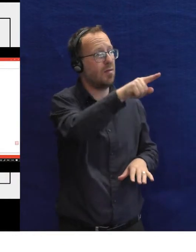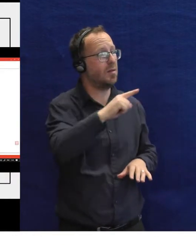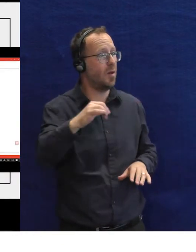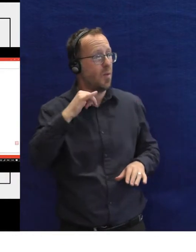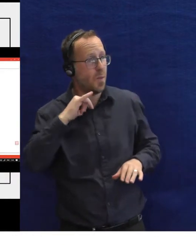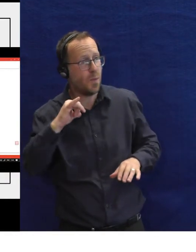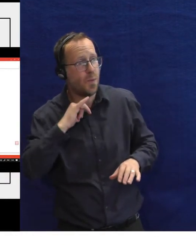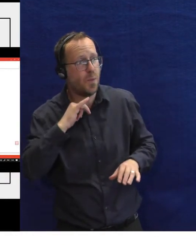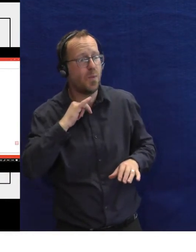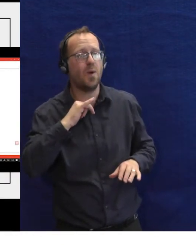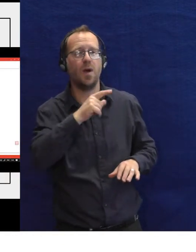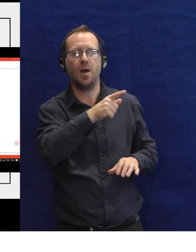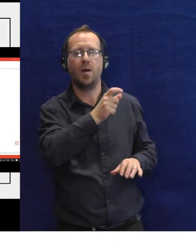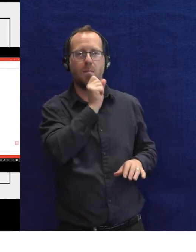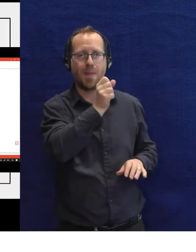I'm sure that